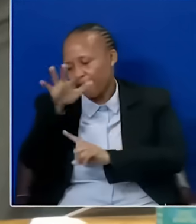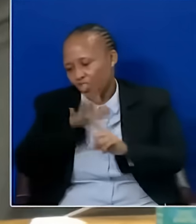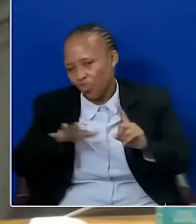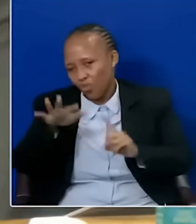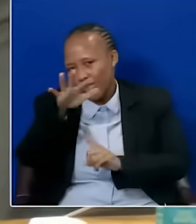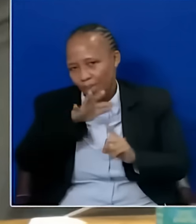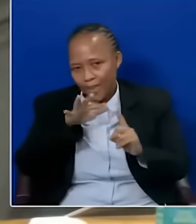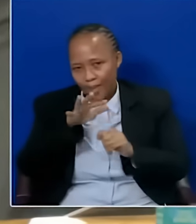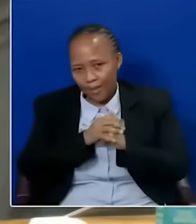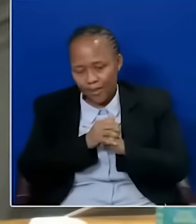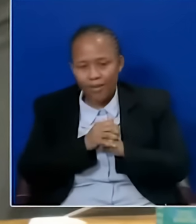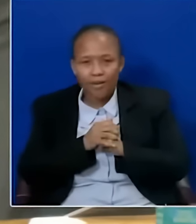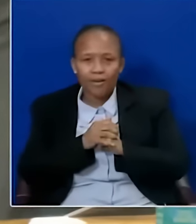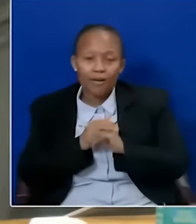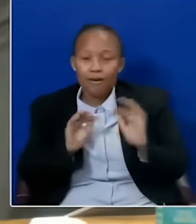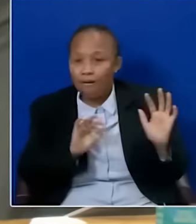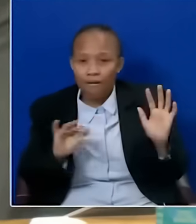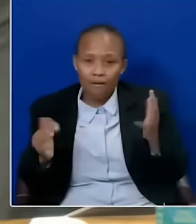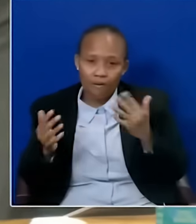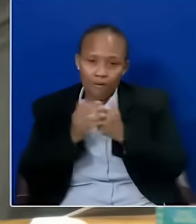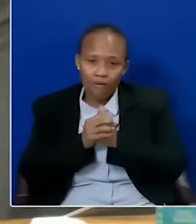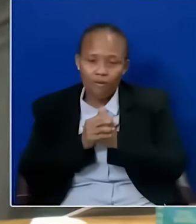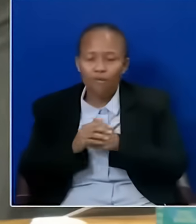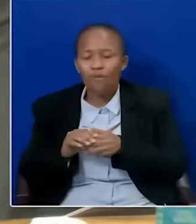a very important murder case